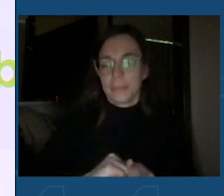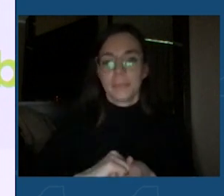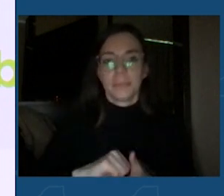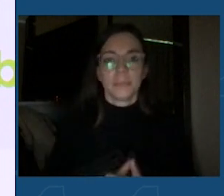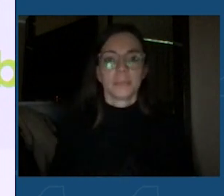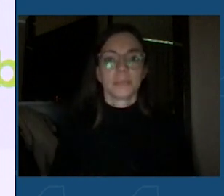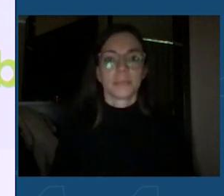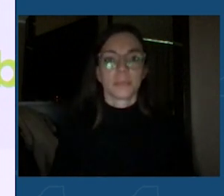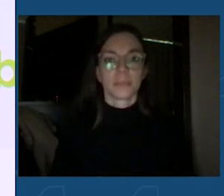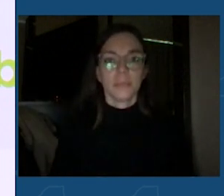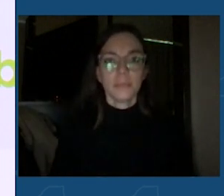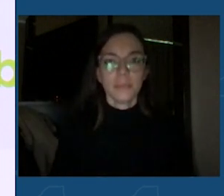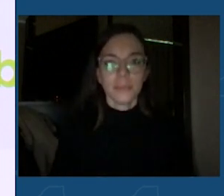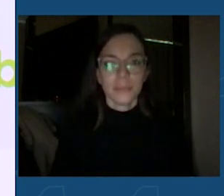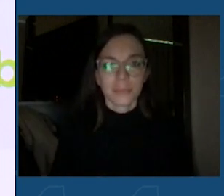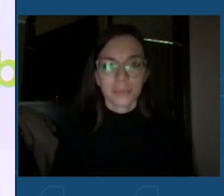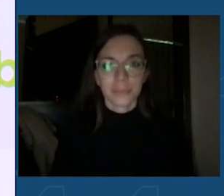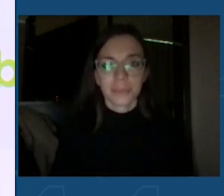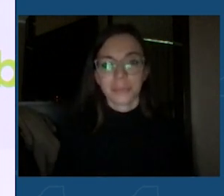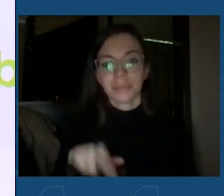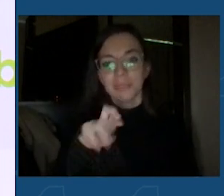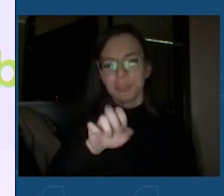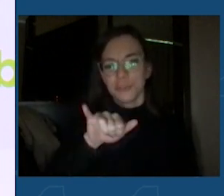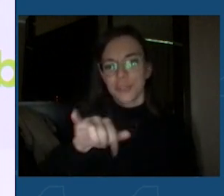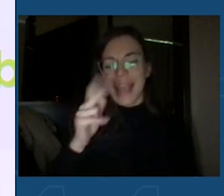Greg Hale. I've been working with Greg Hale on this stuff for a long time.